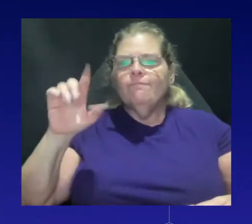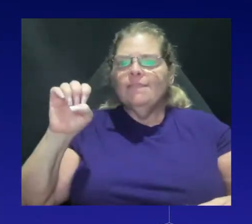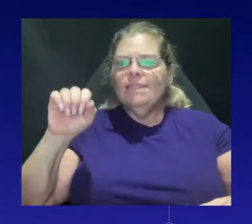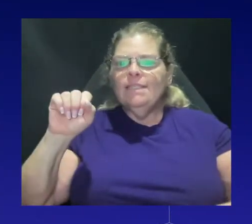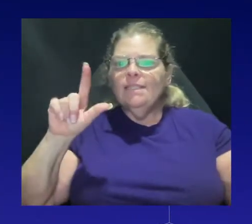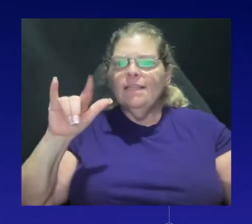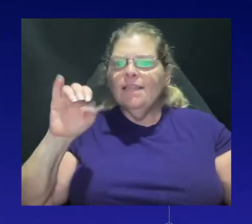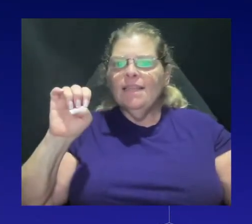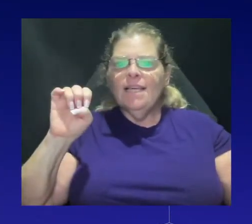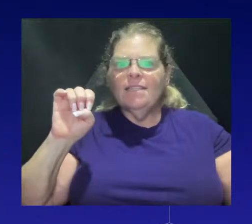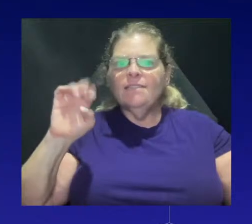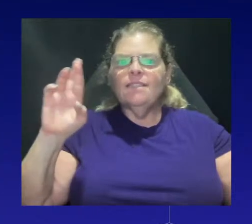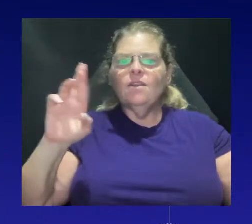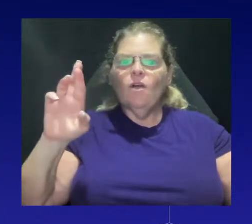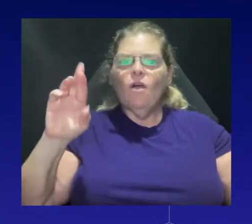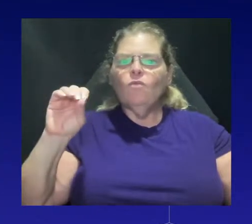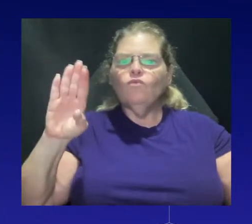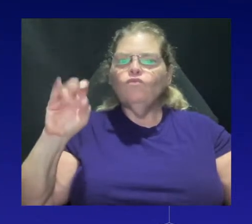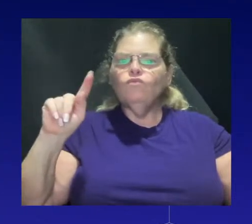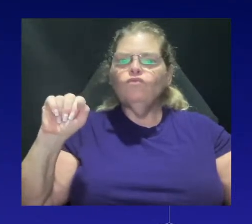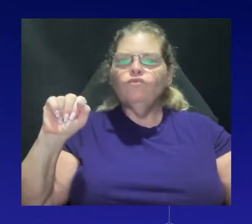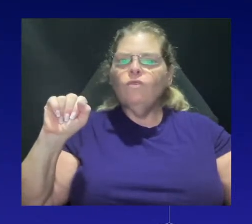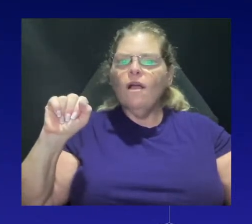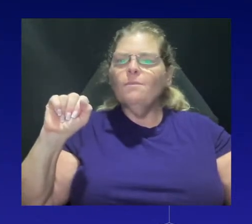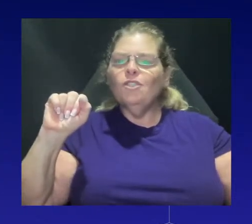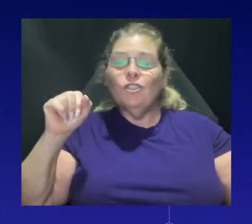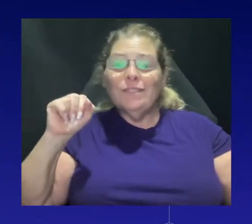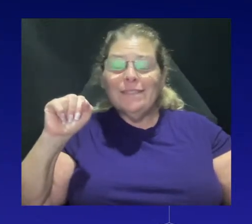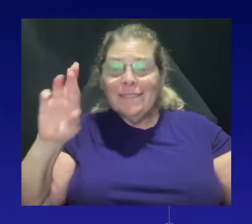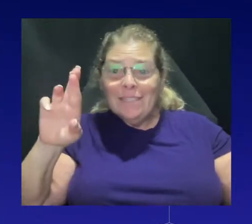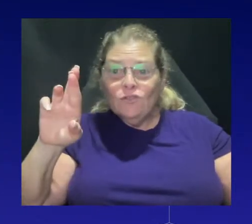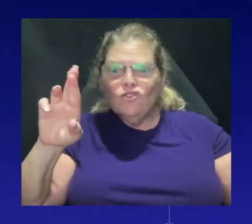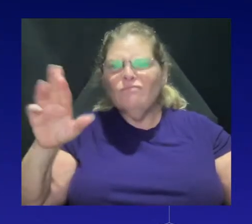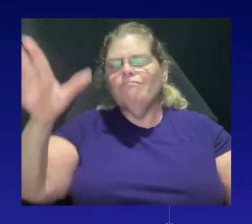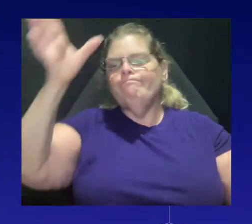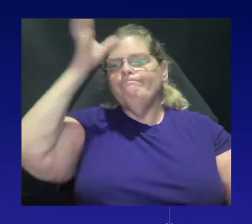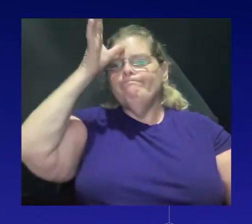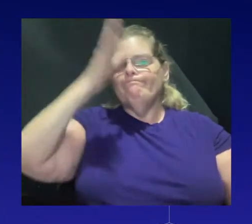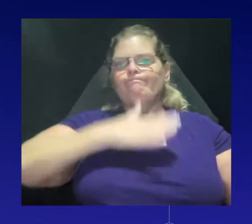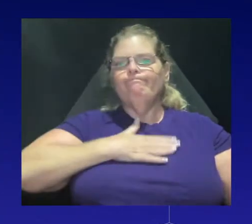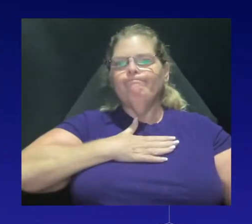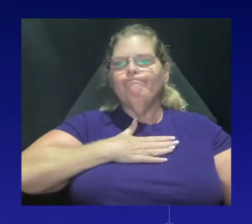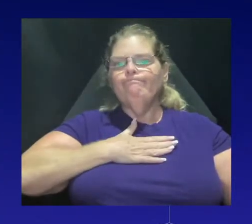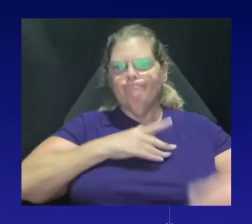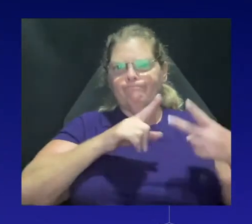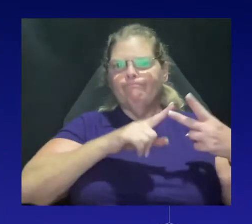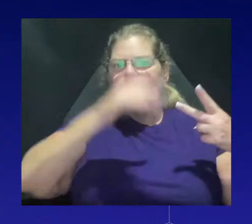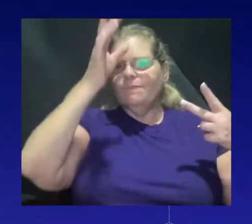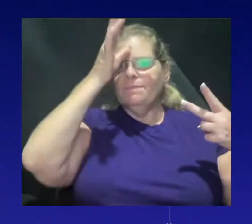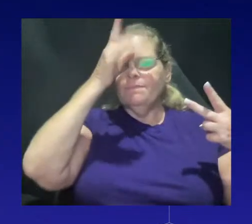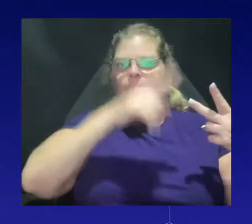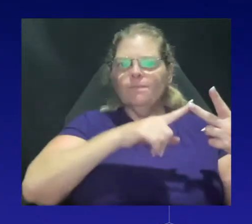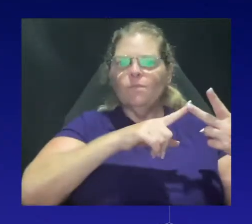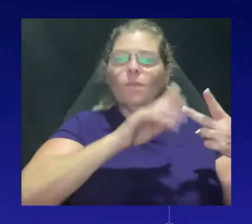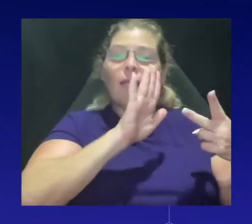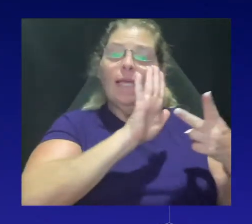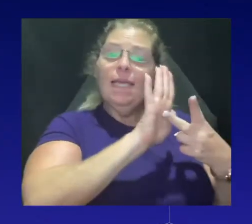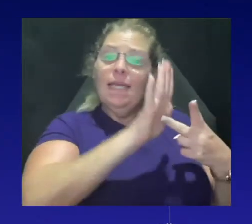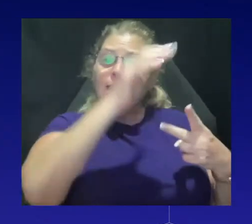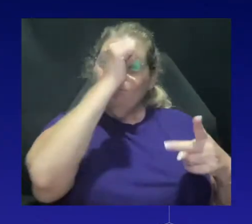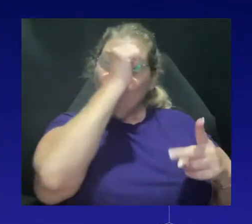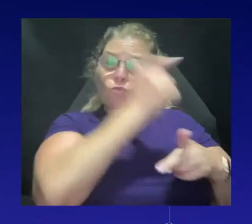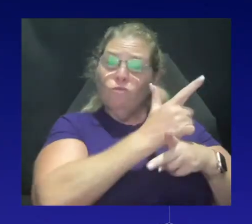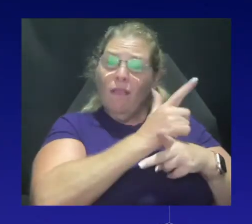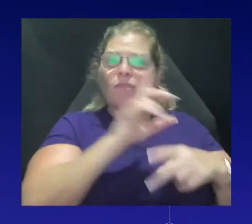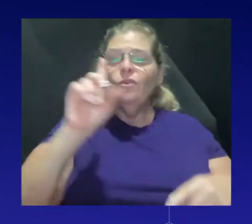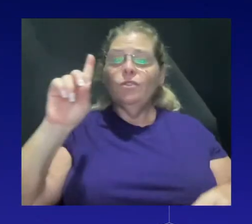my father, who was always broken by the fact that his brother, David Roberts,